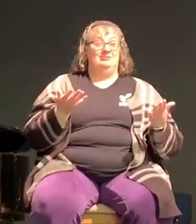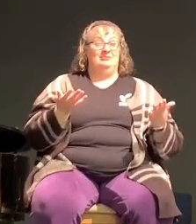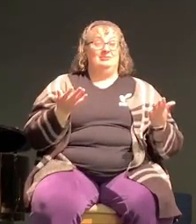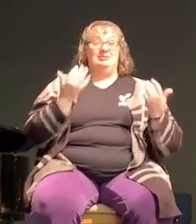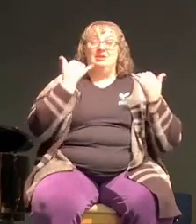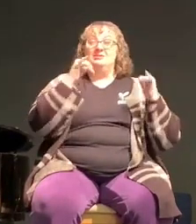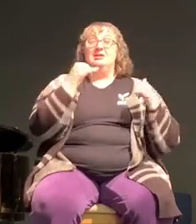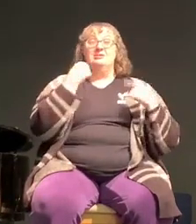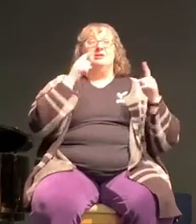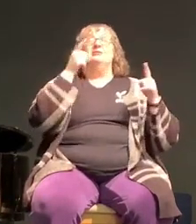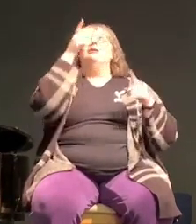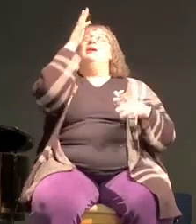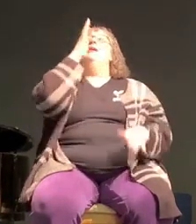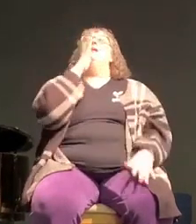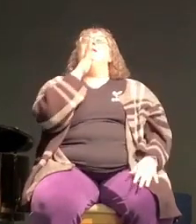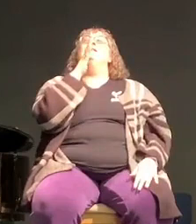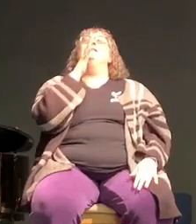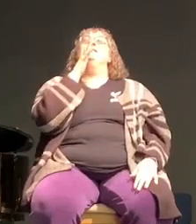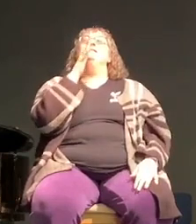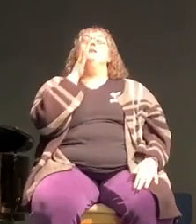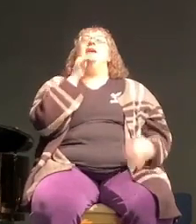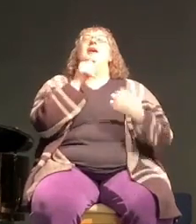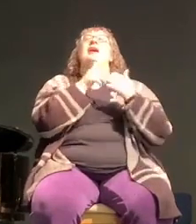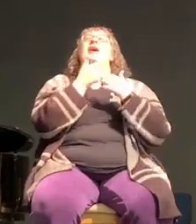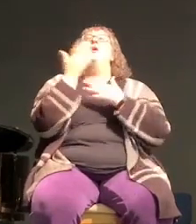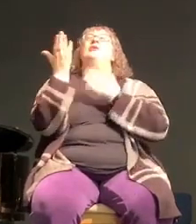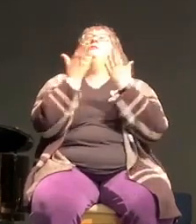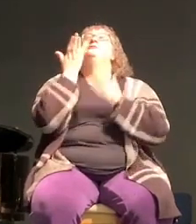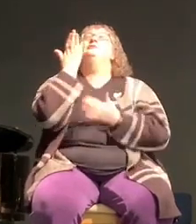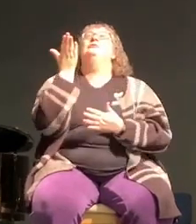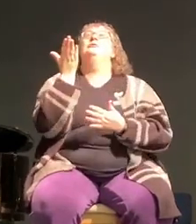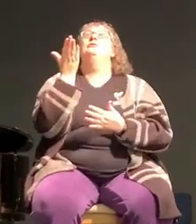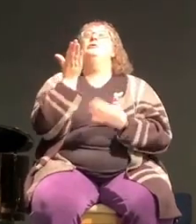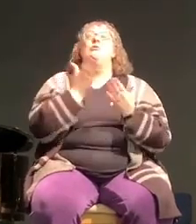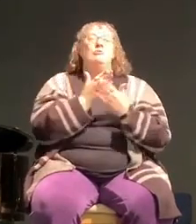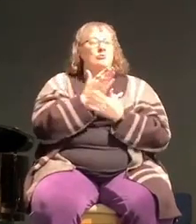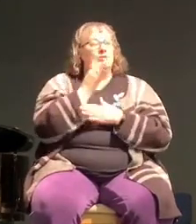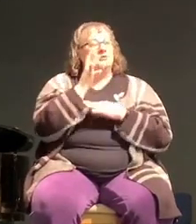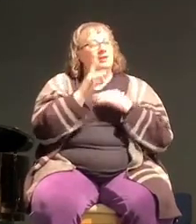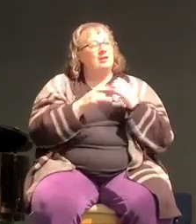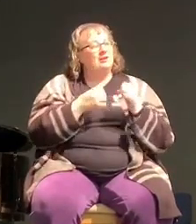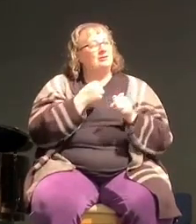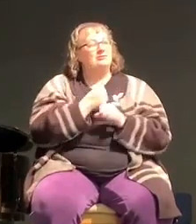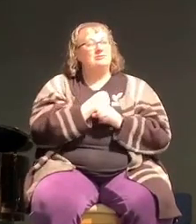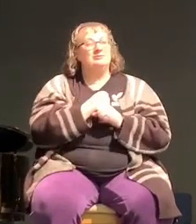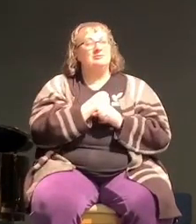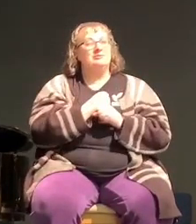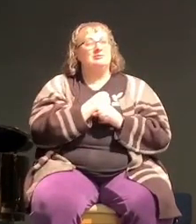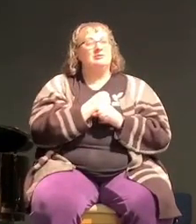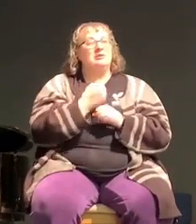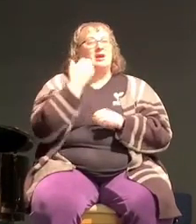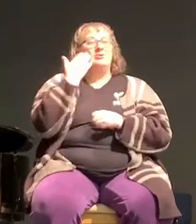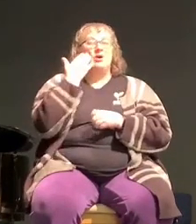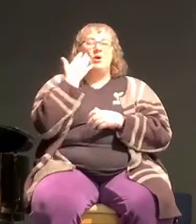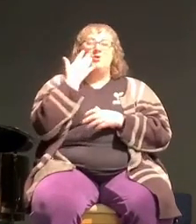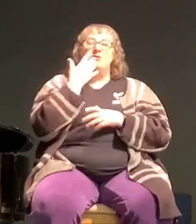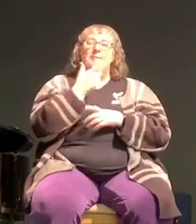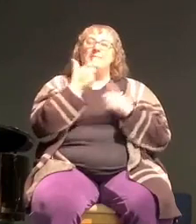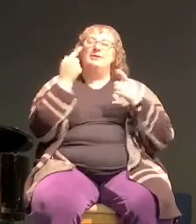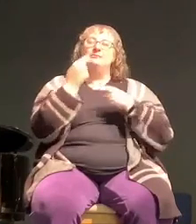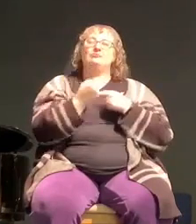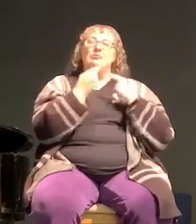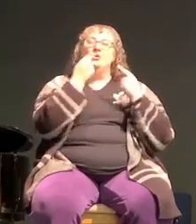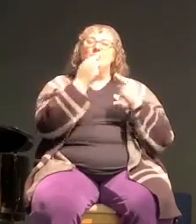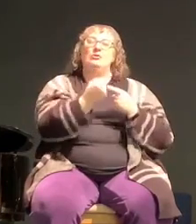She's still saying, God, how can I serve you? Through these 8 years, I know it was one of the biggest struggles of